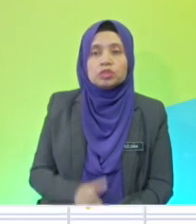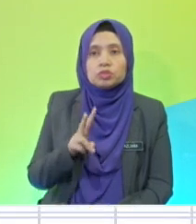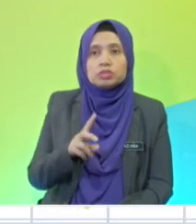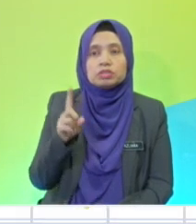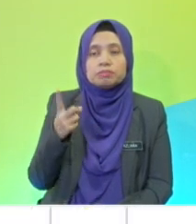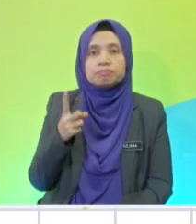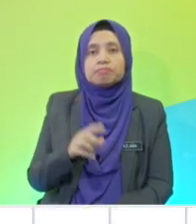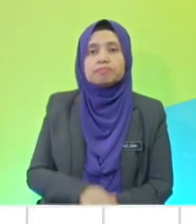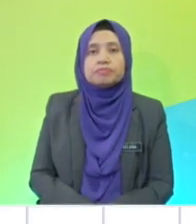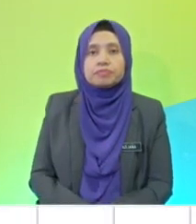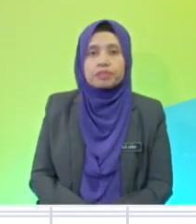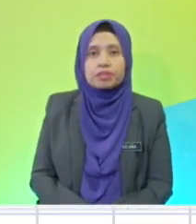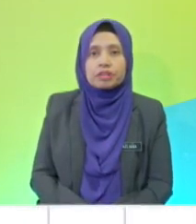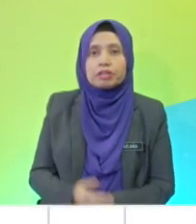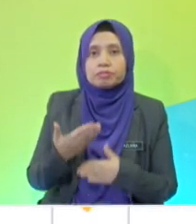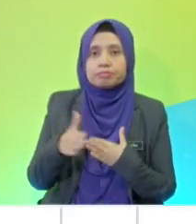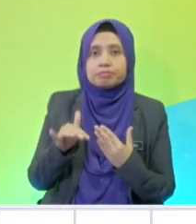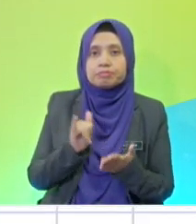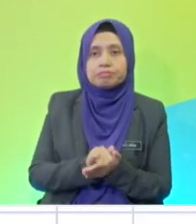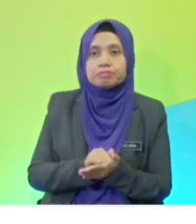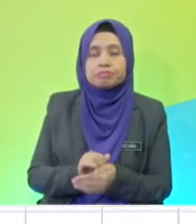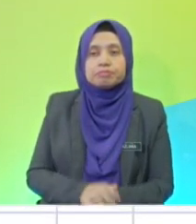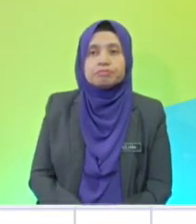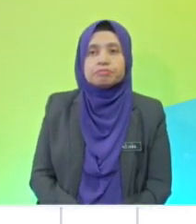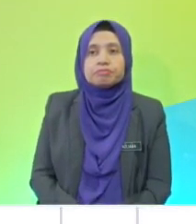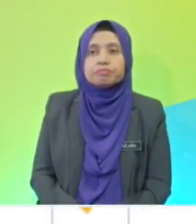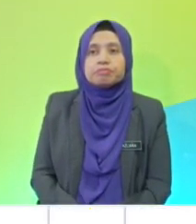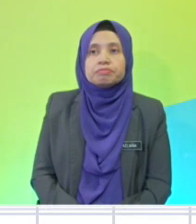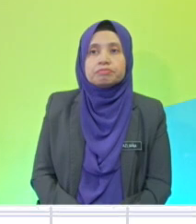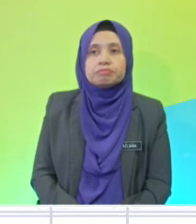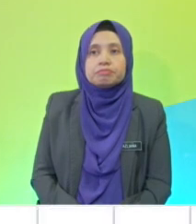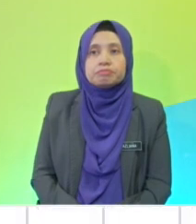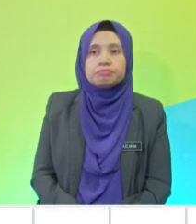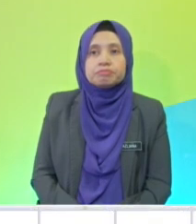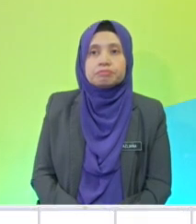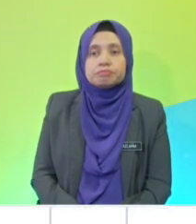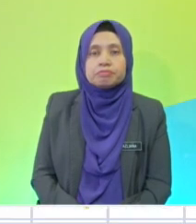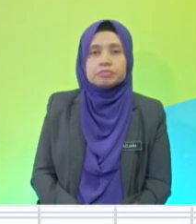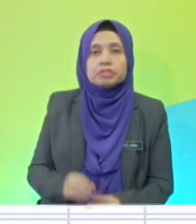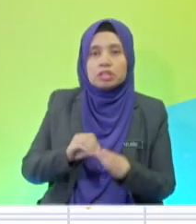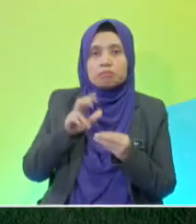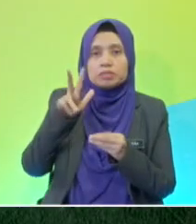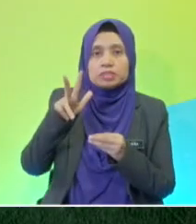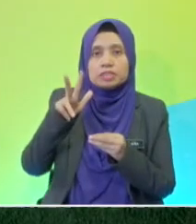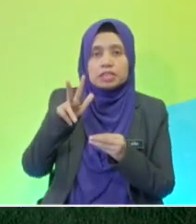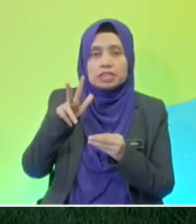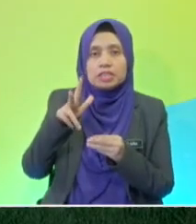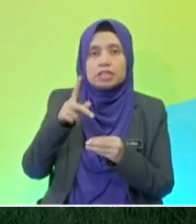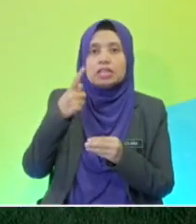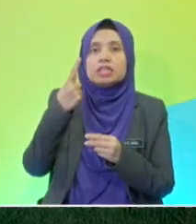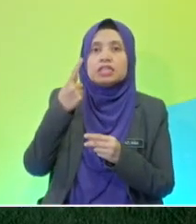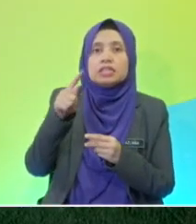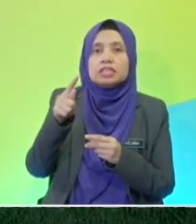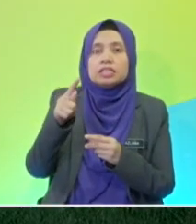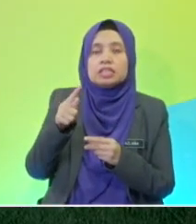You are right. Okay, excellent. Move on to the next one. All right, okay? next question. Question number 3. The homework task is for